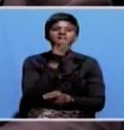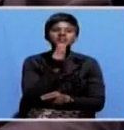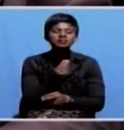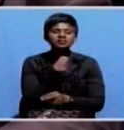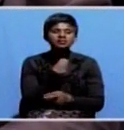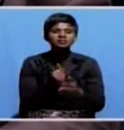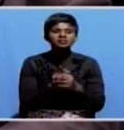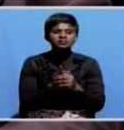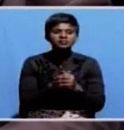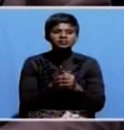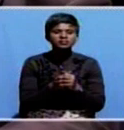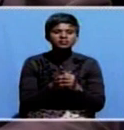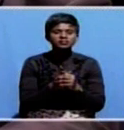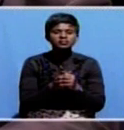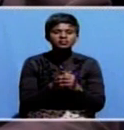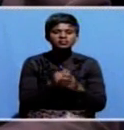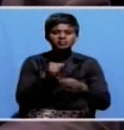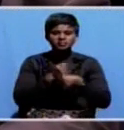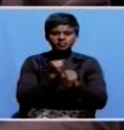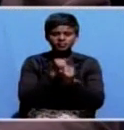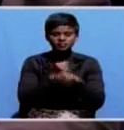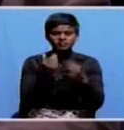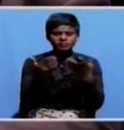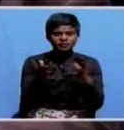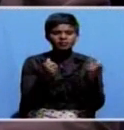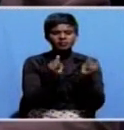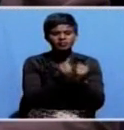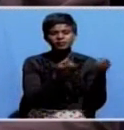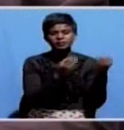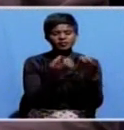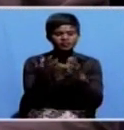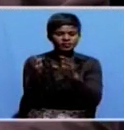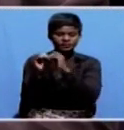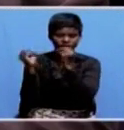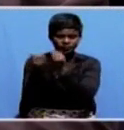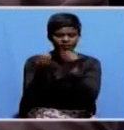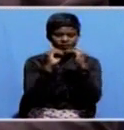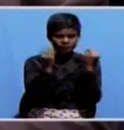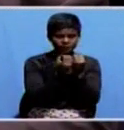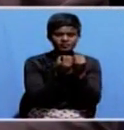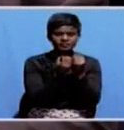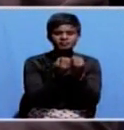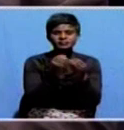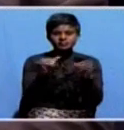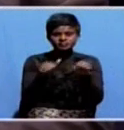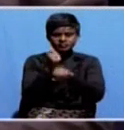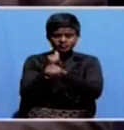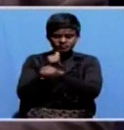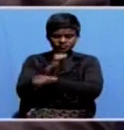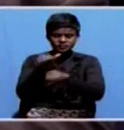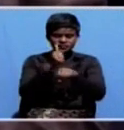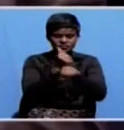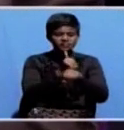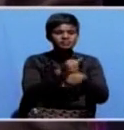was enhanced. And so many institutions were established to